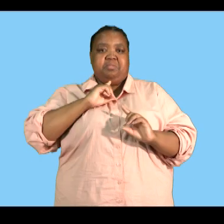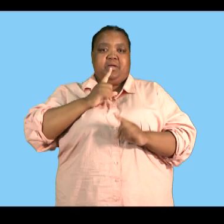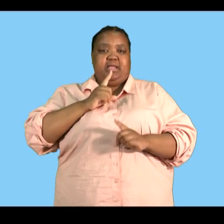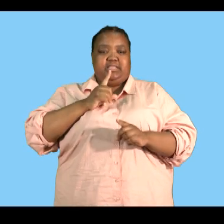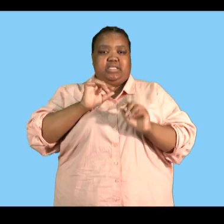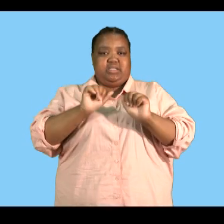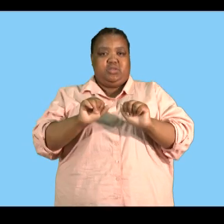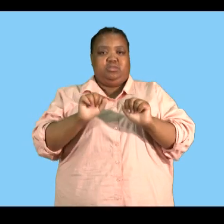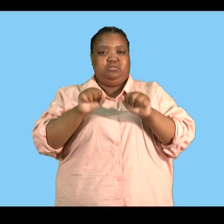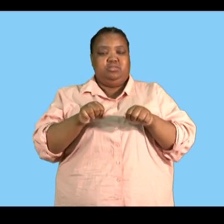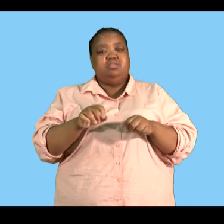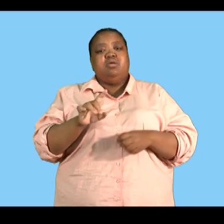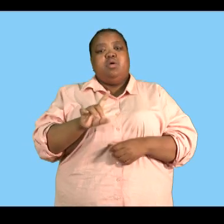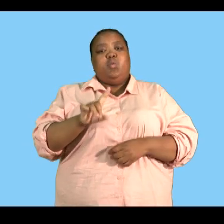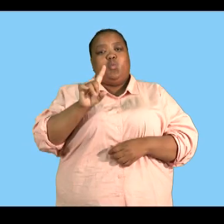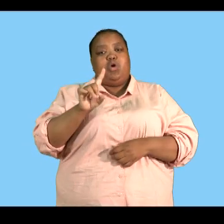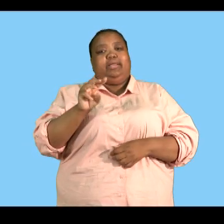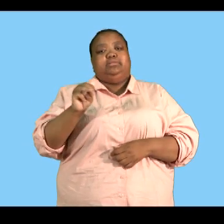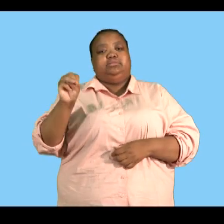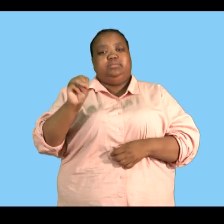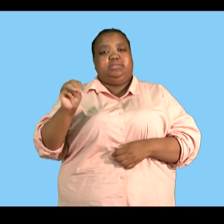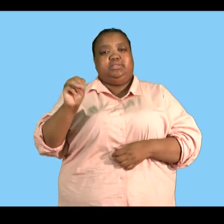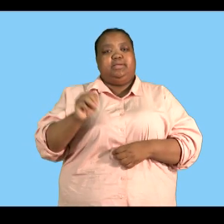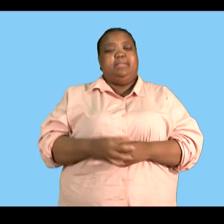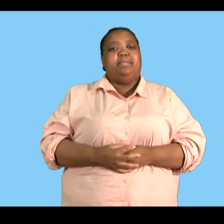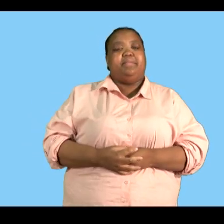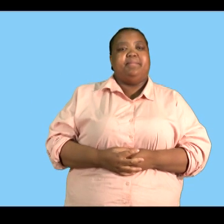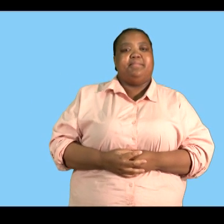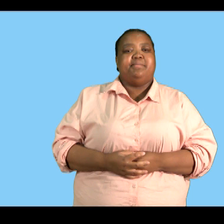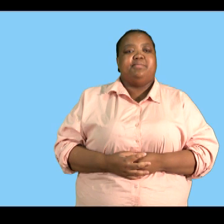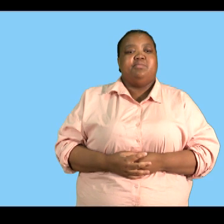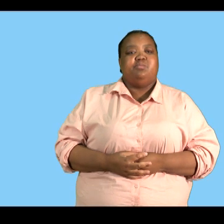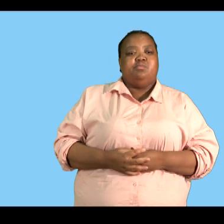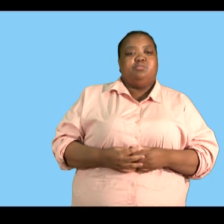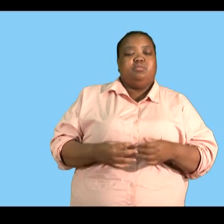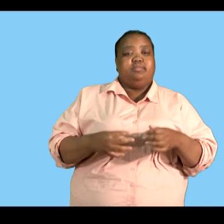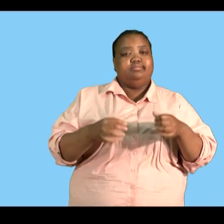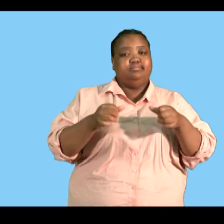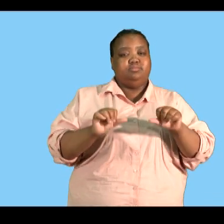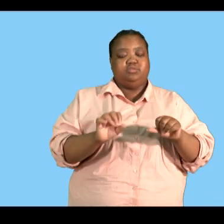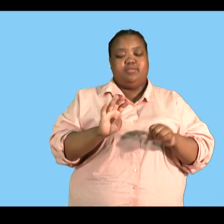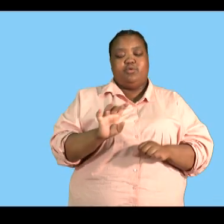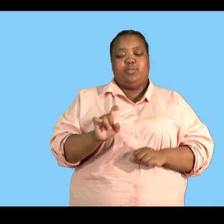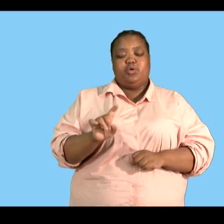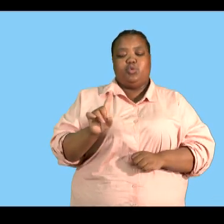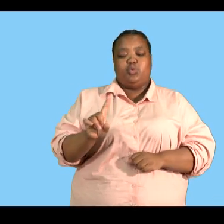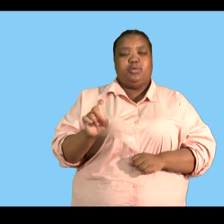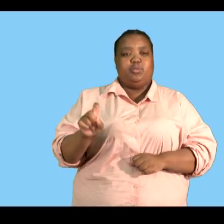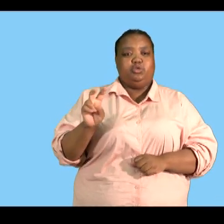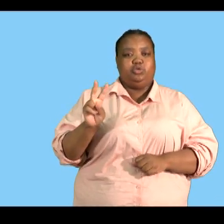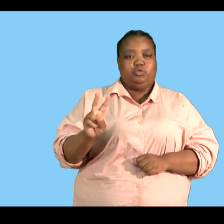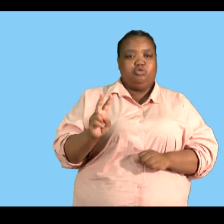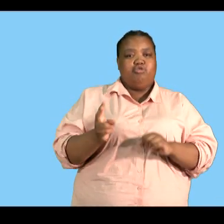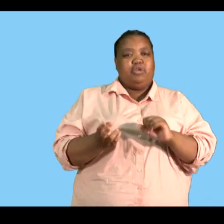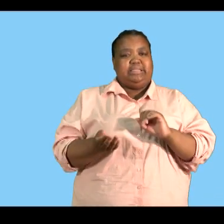So your answer is going to be 1 meters. Question 4.1.2, what do we